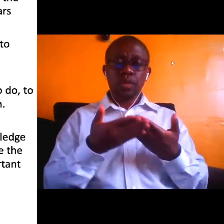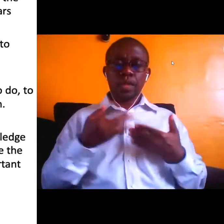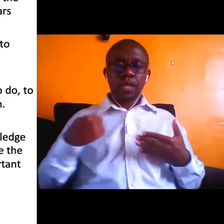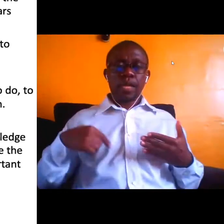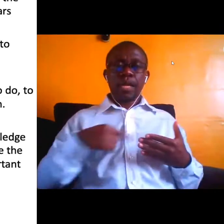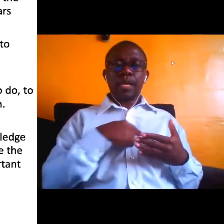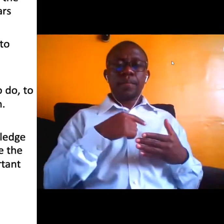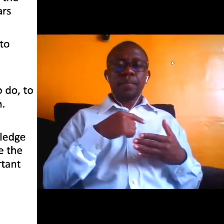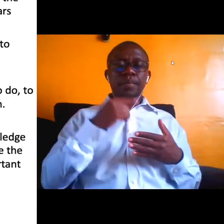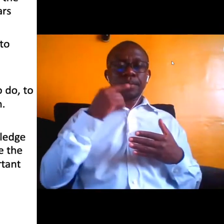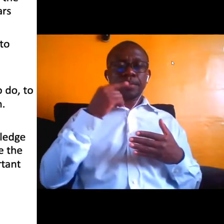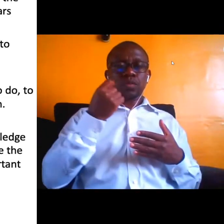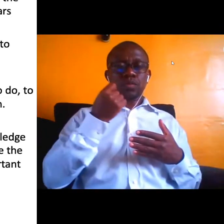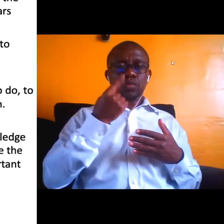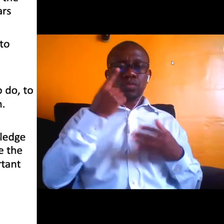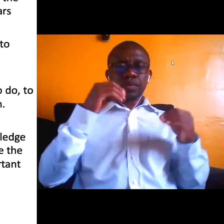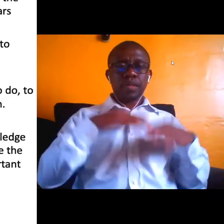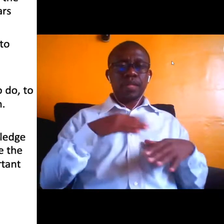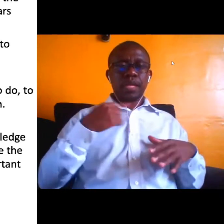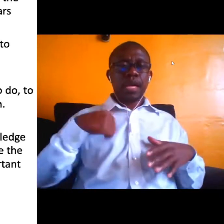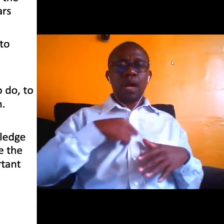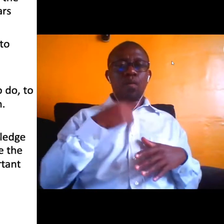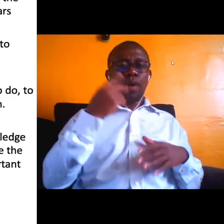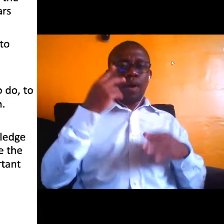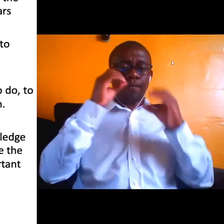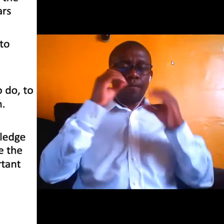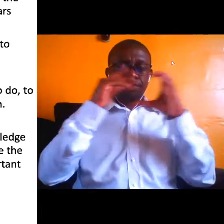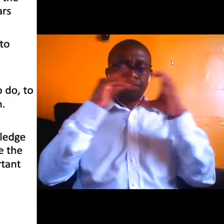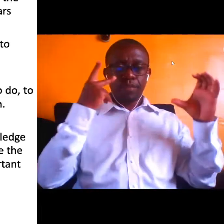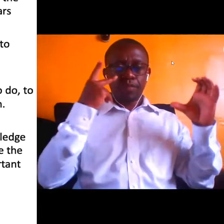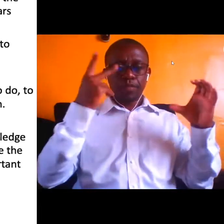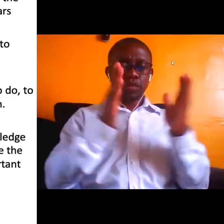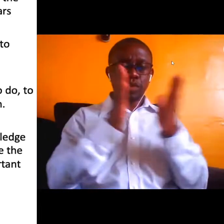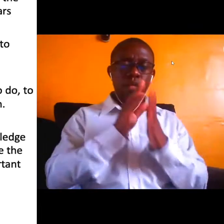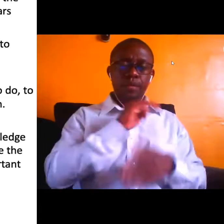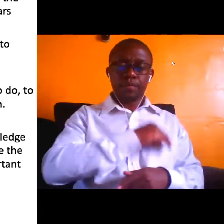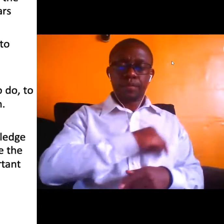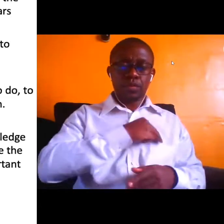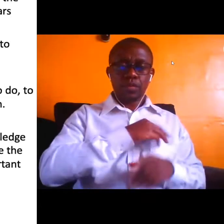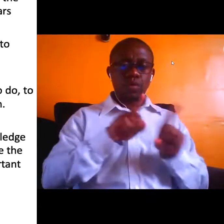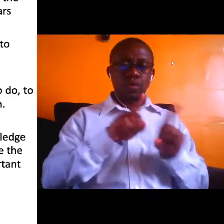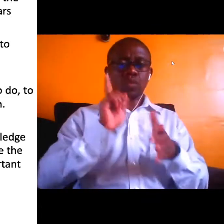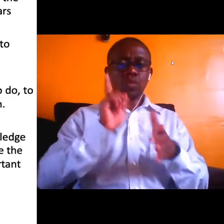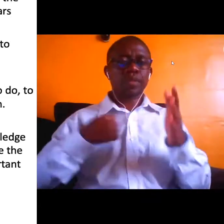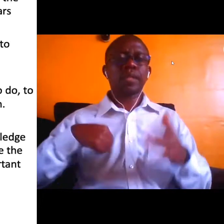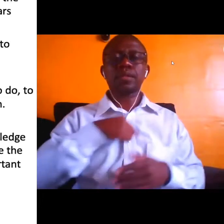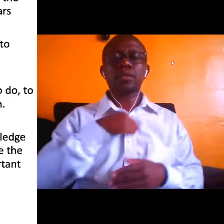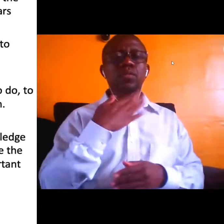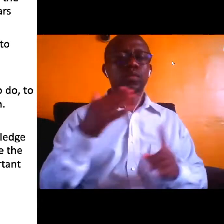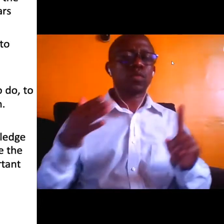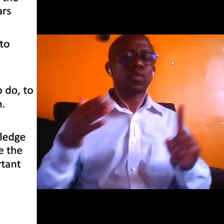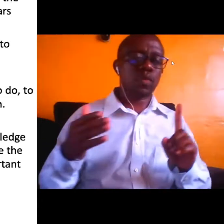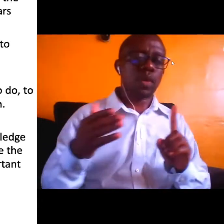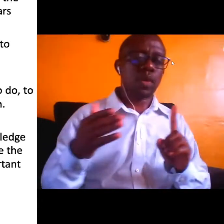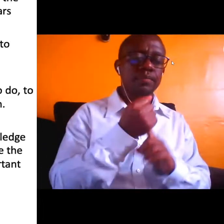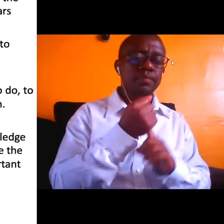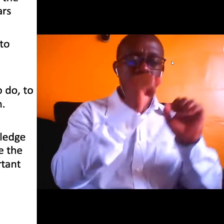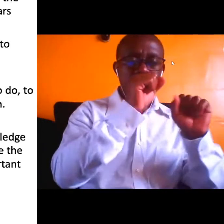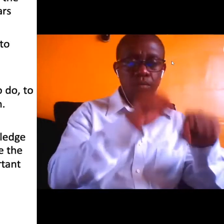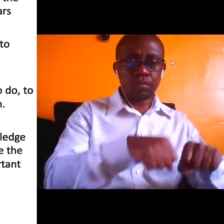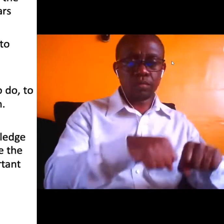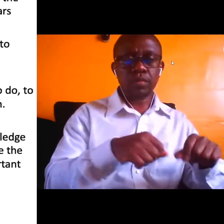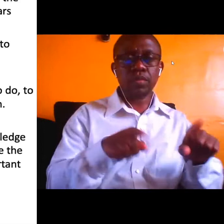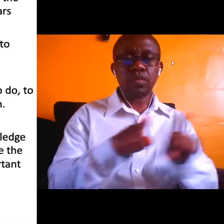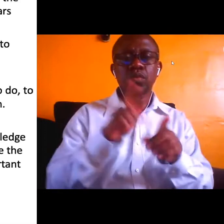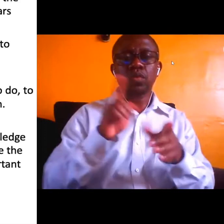mission, and then and clearly outline what we want to accomplish. That will be a strategic goal, and then describe what we're going to do.